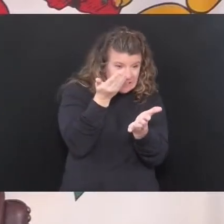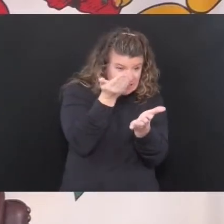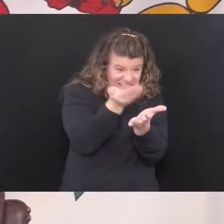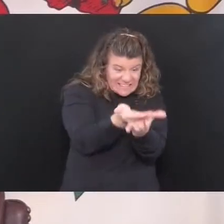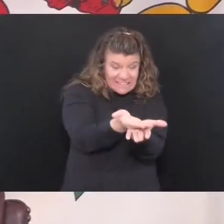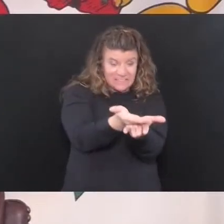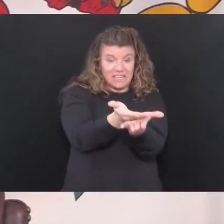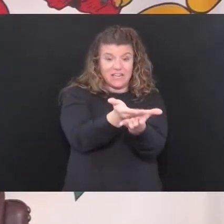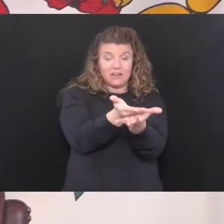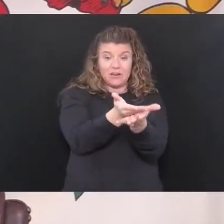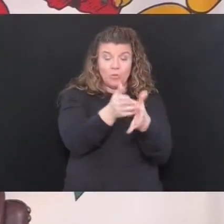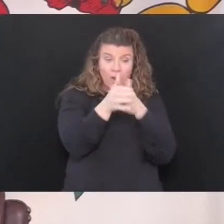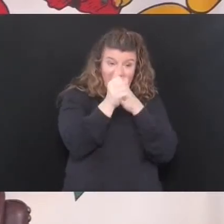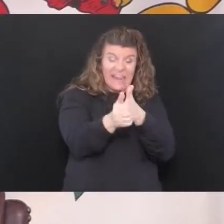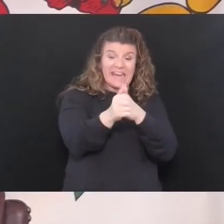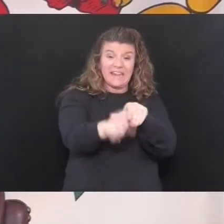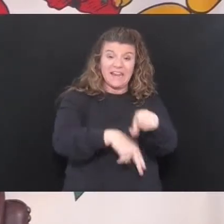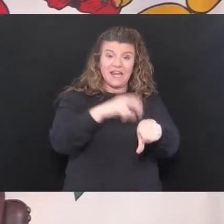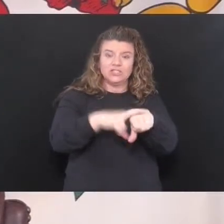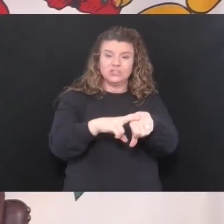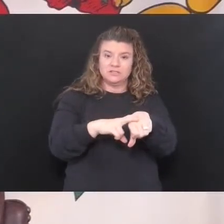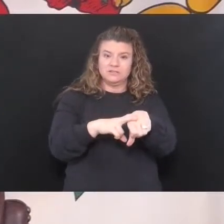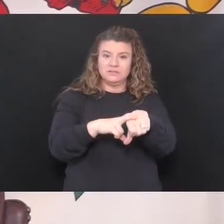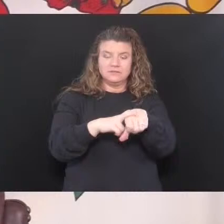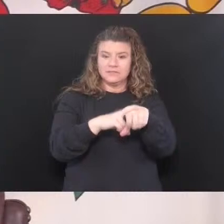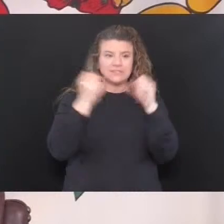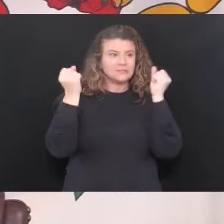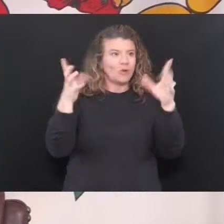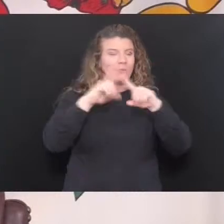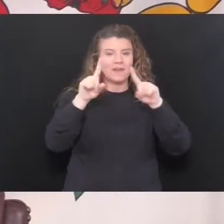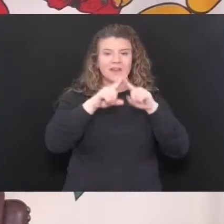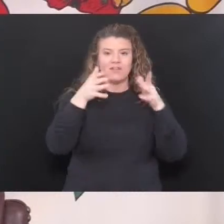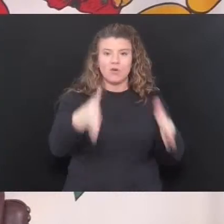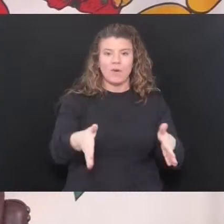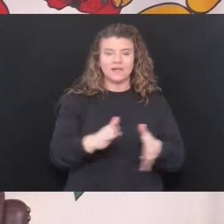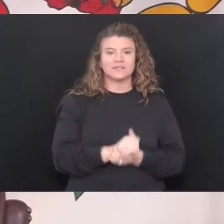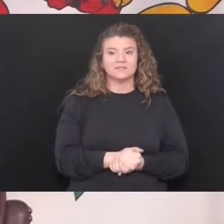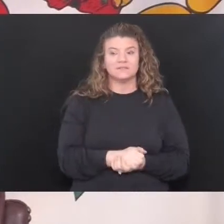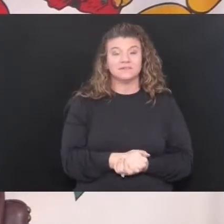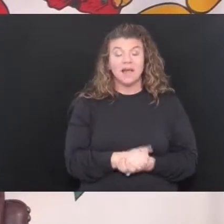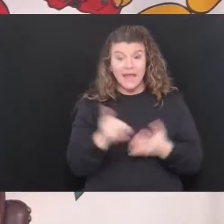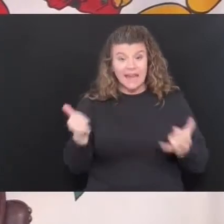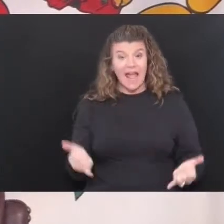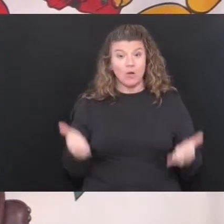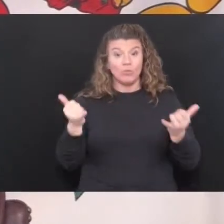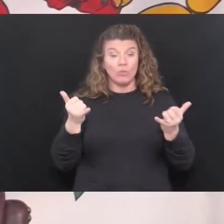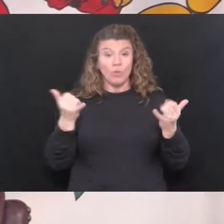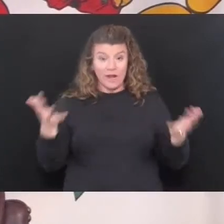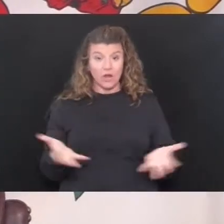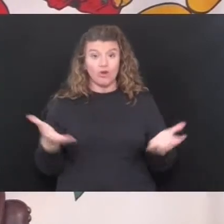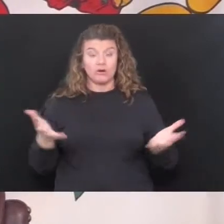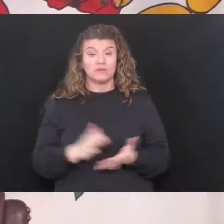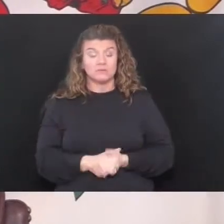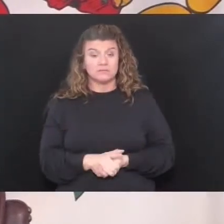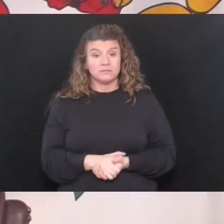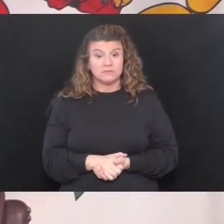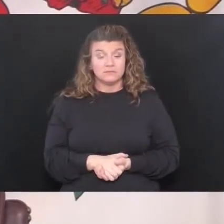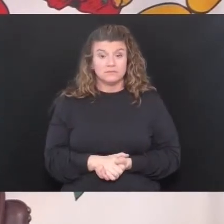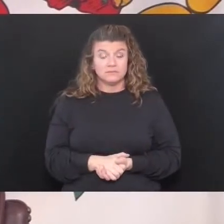field, leading the nation in every way, and now here we are today.